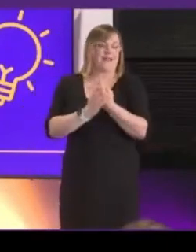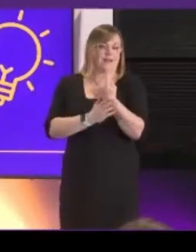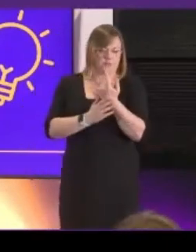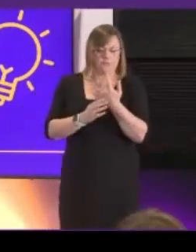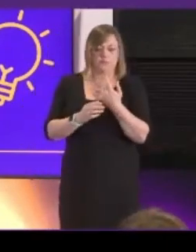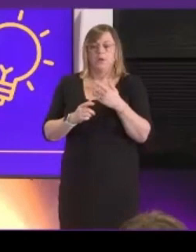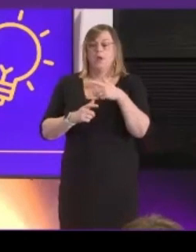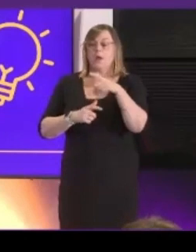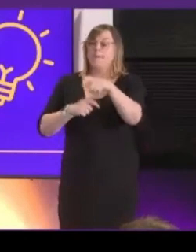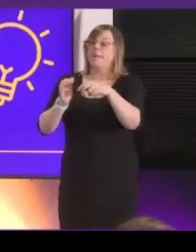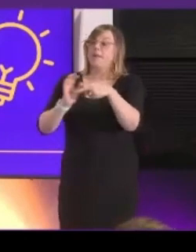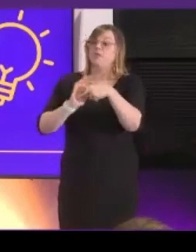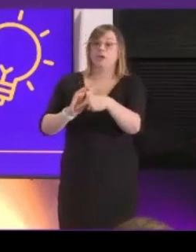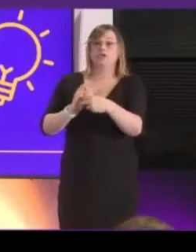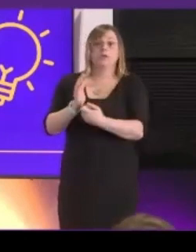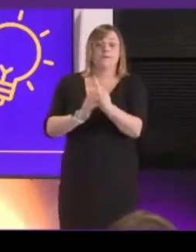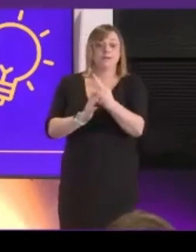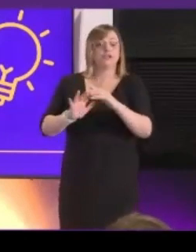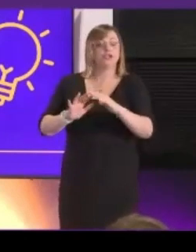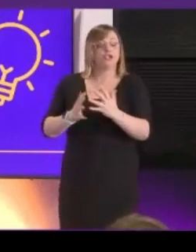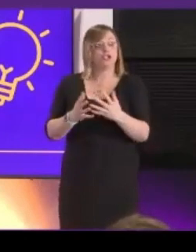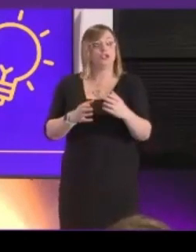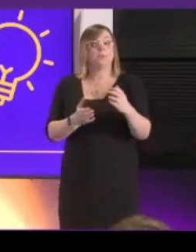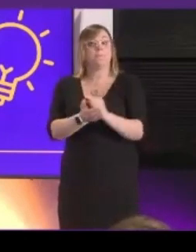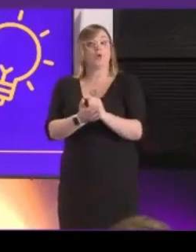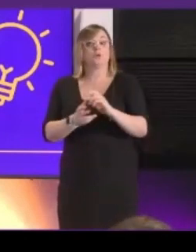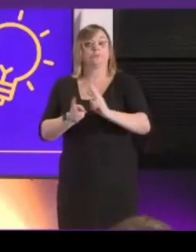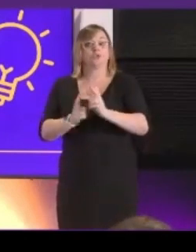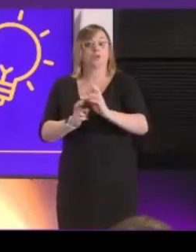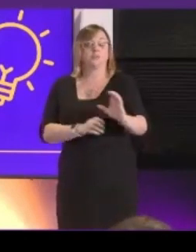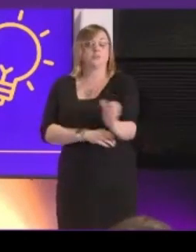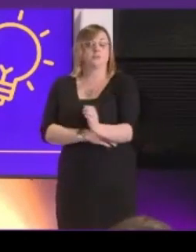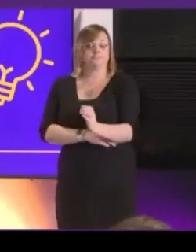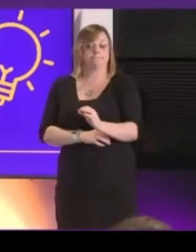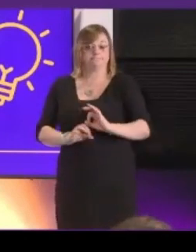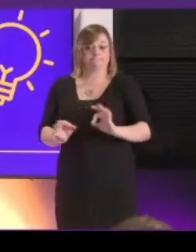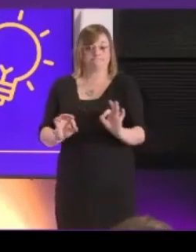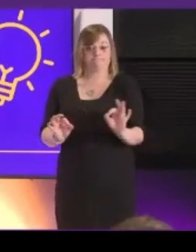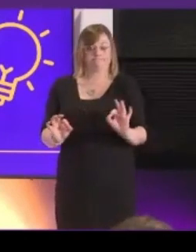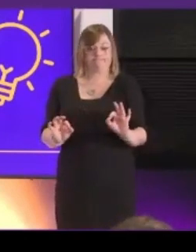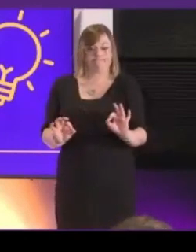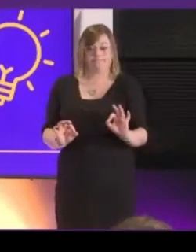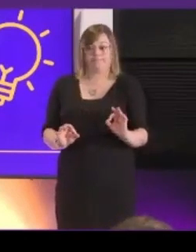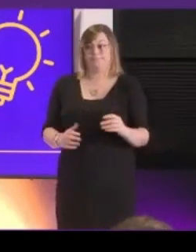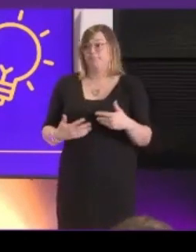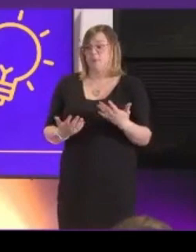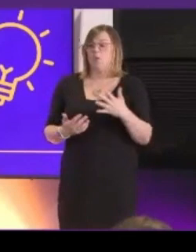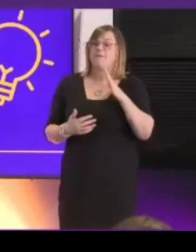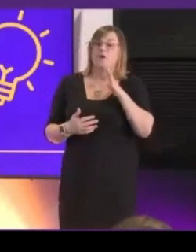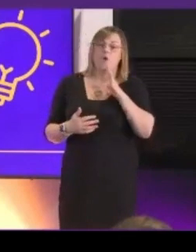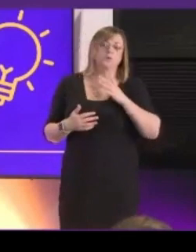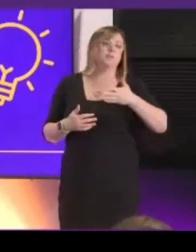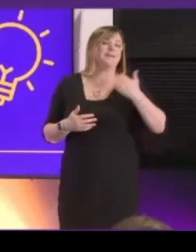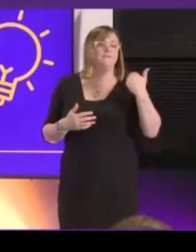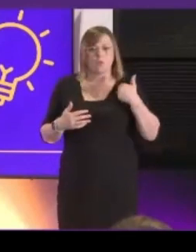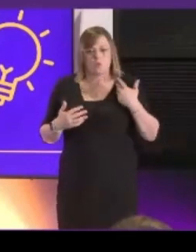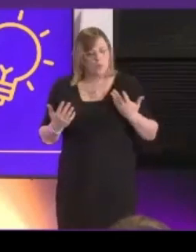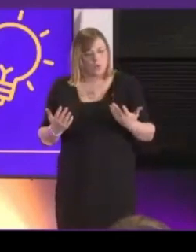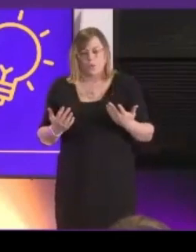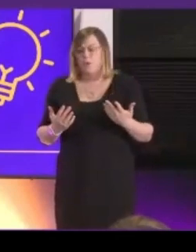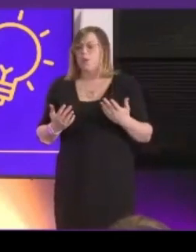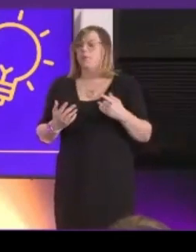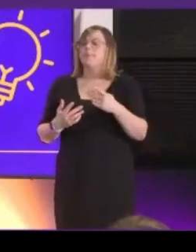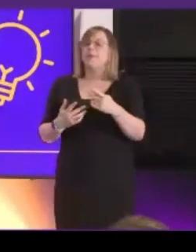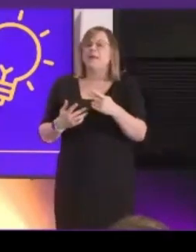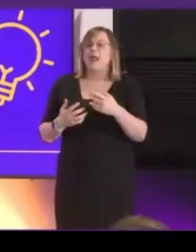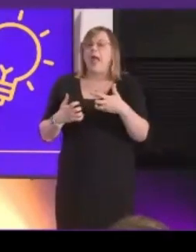people arranging the event hadn't put on interpreters, right? And it happened. We've heard this sort of thing before, we all have, but it's about